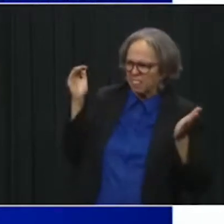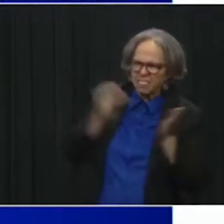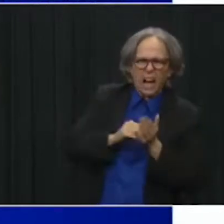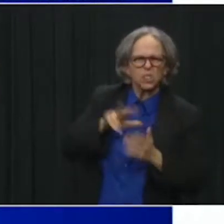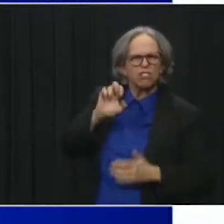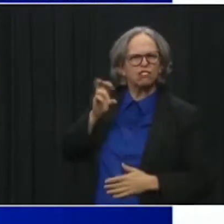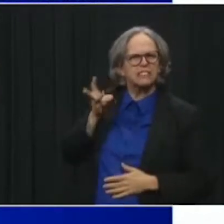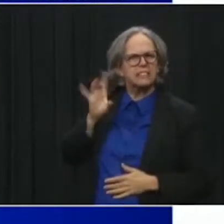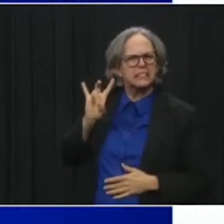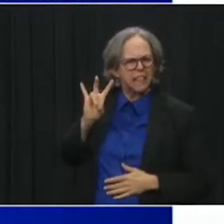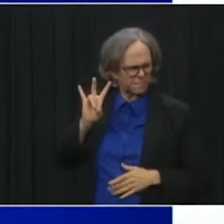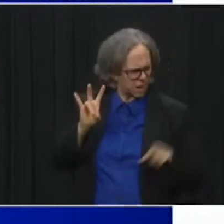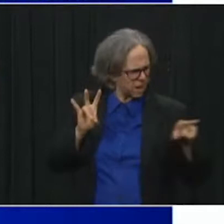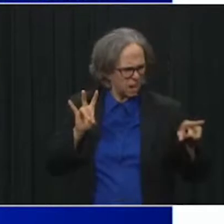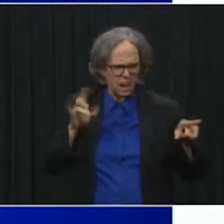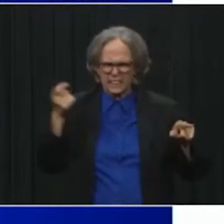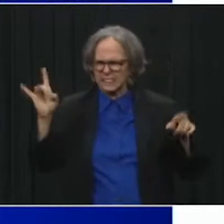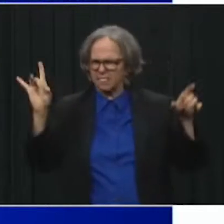18,367.